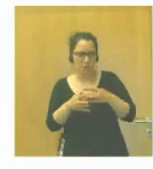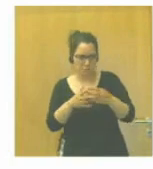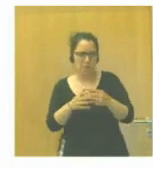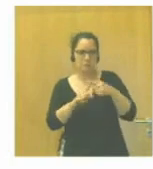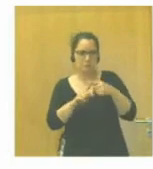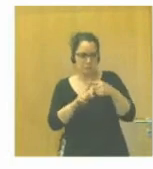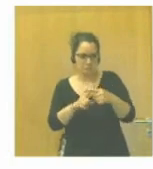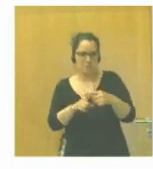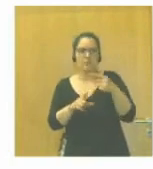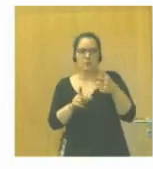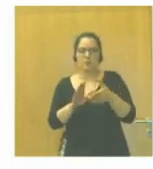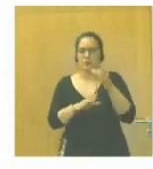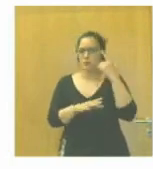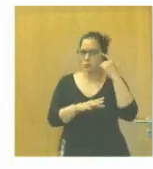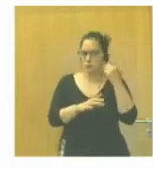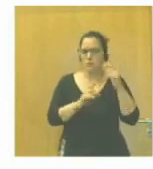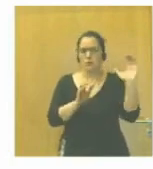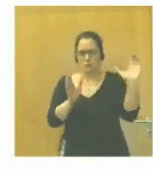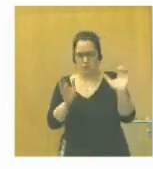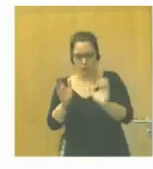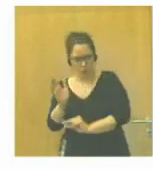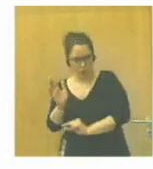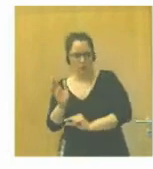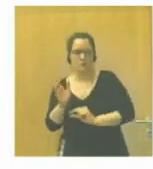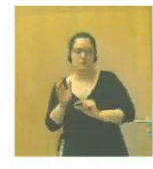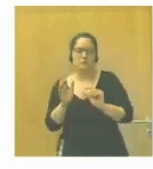healthcare systems that fully embrace this model.